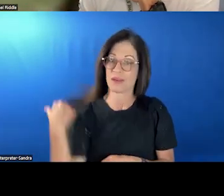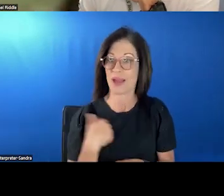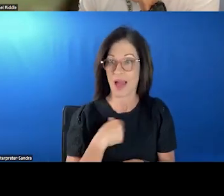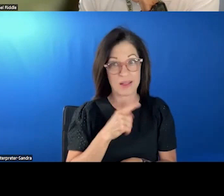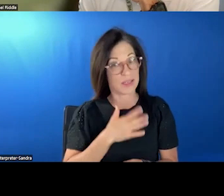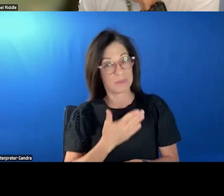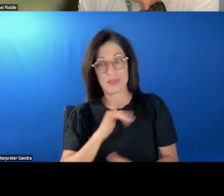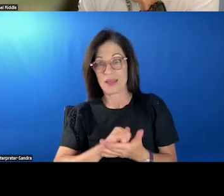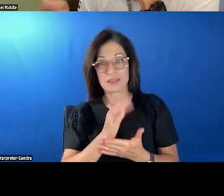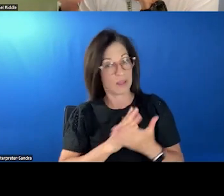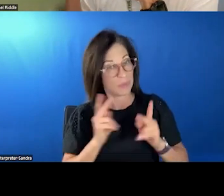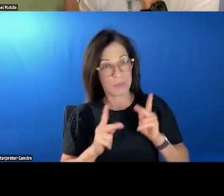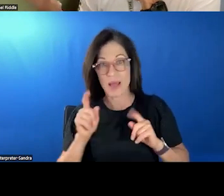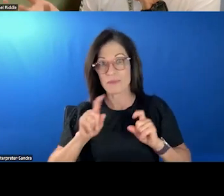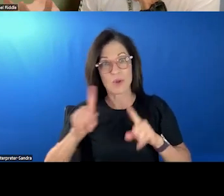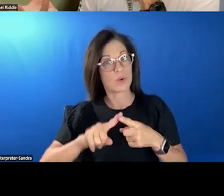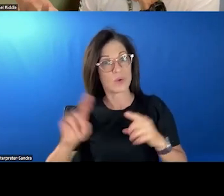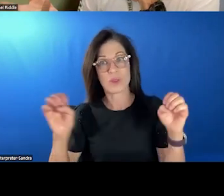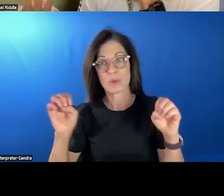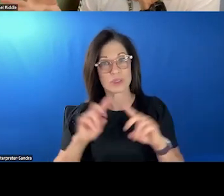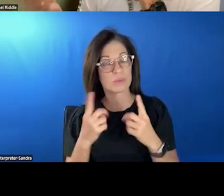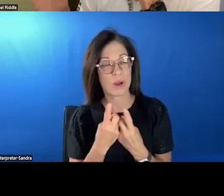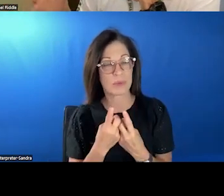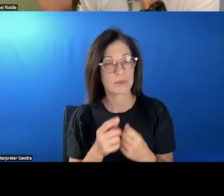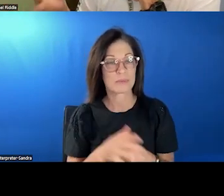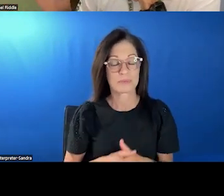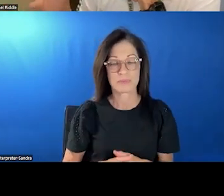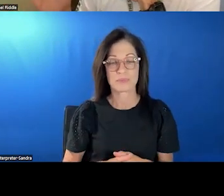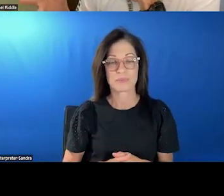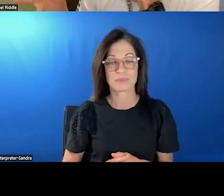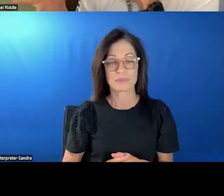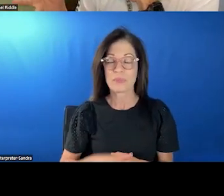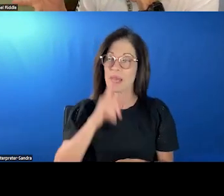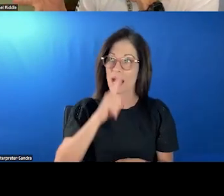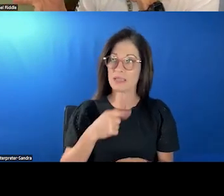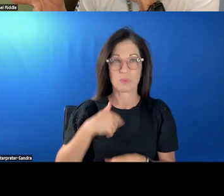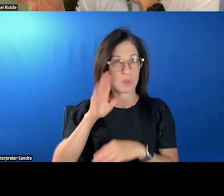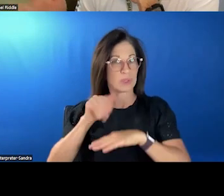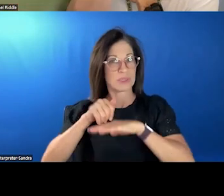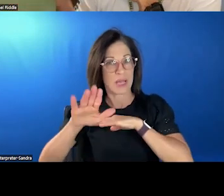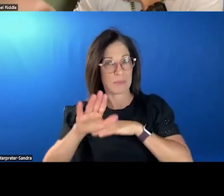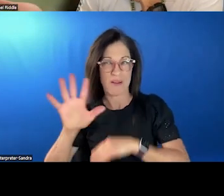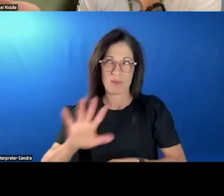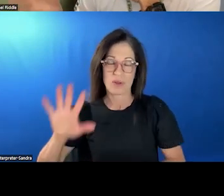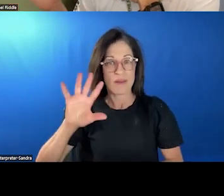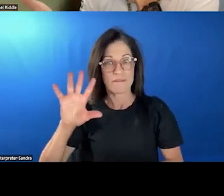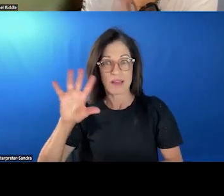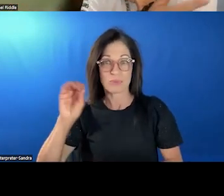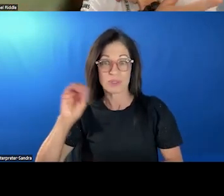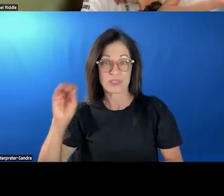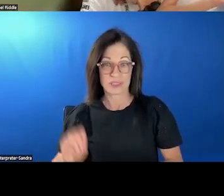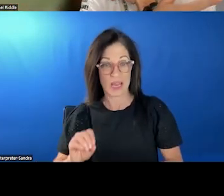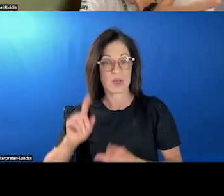need to go to the emergency department. And in fact, we send 5% or so folks who are brought to us from law